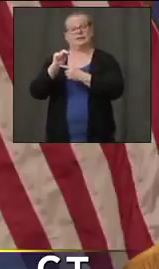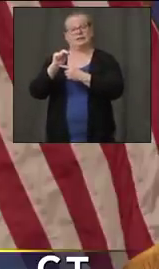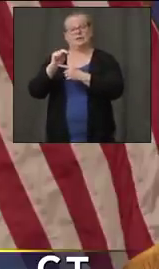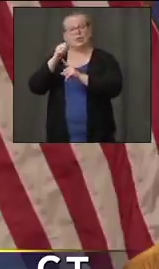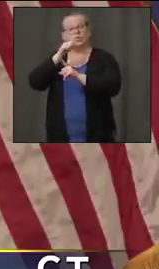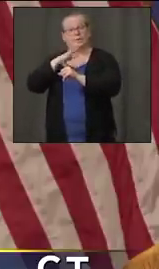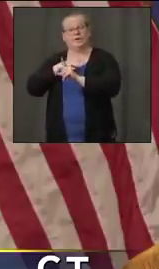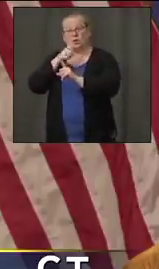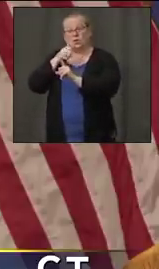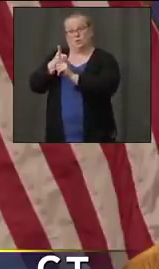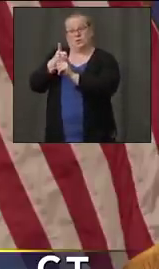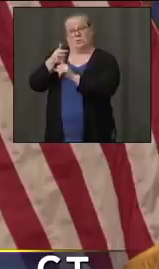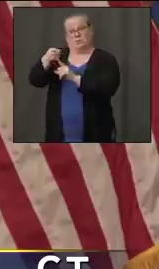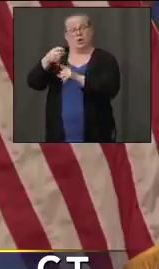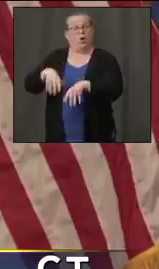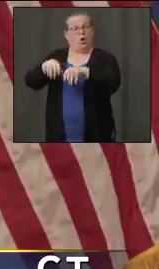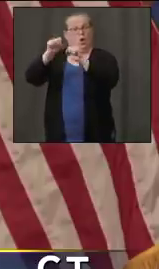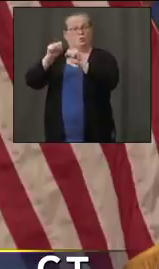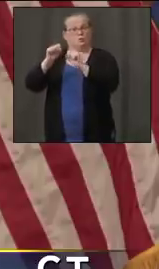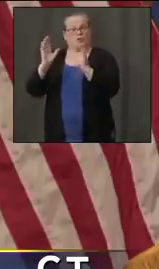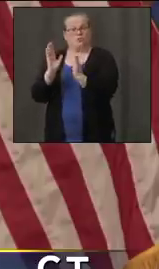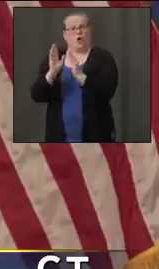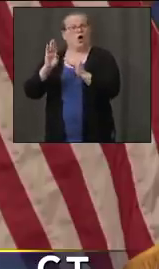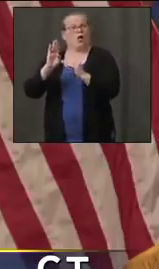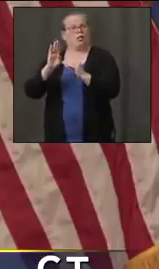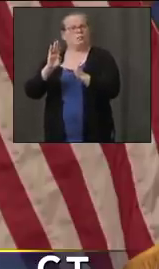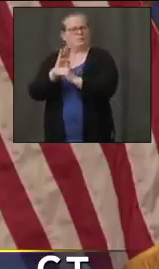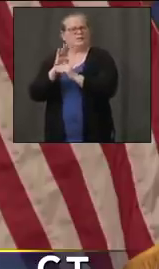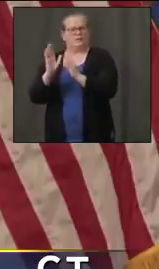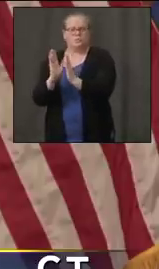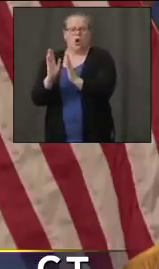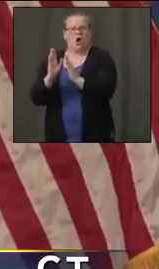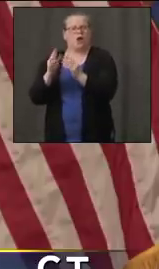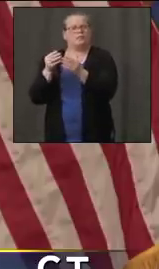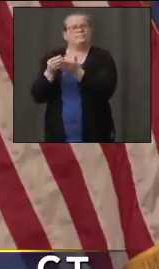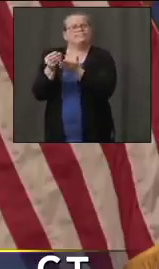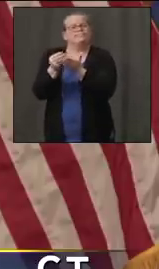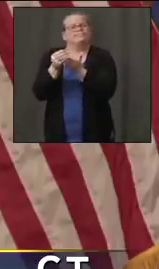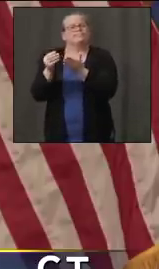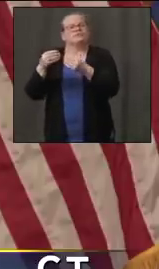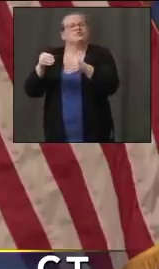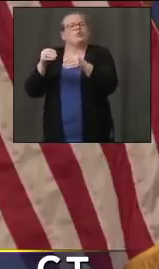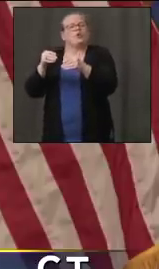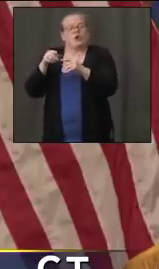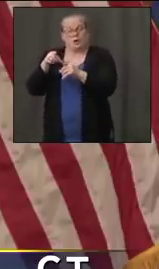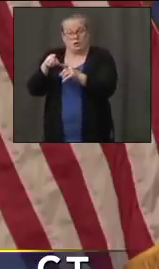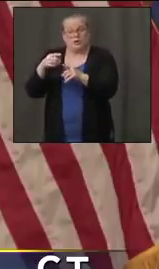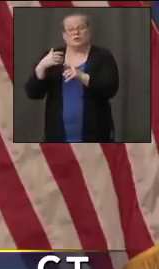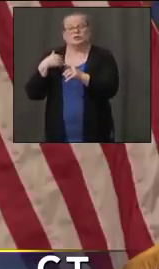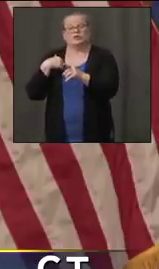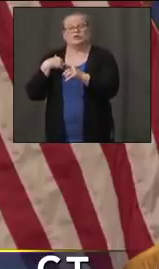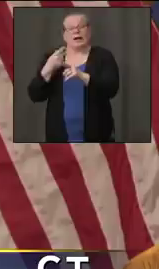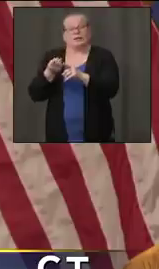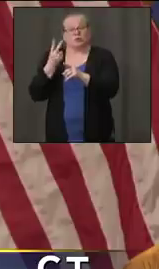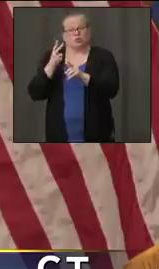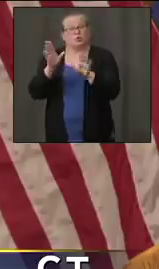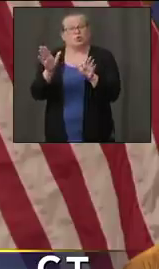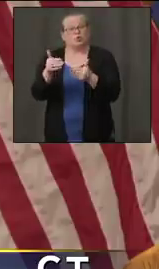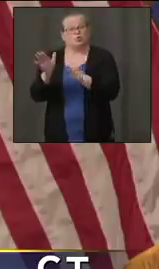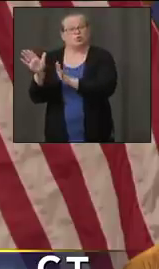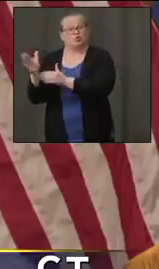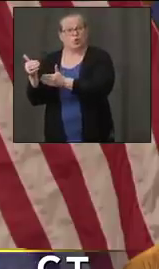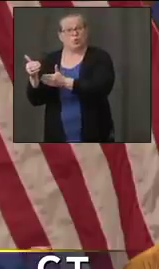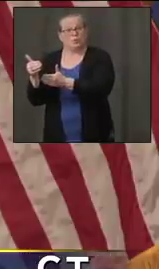decided she's going to start with 1 other employee in addition to herself, and she's going to have